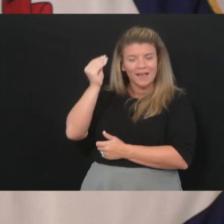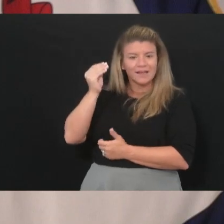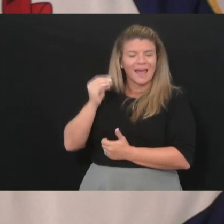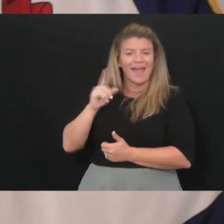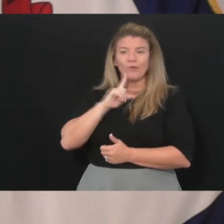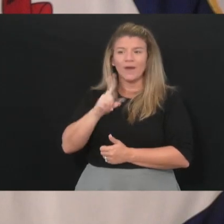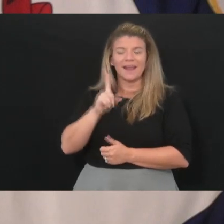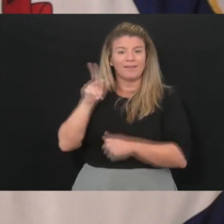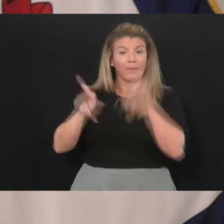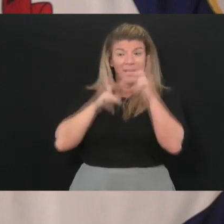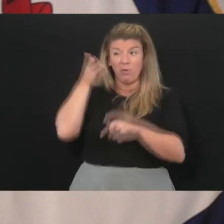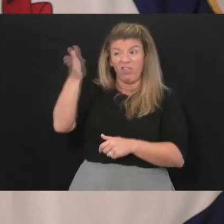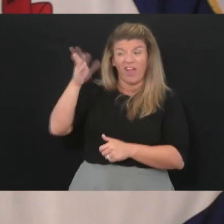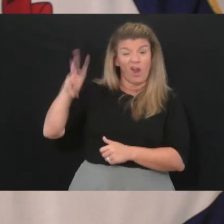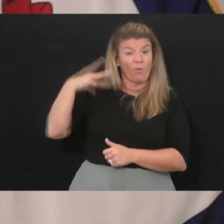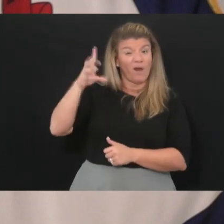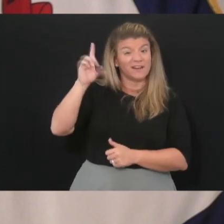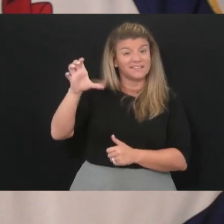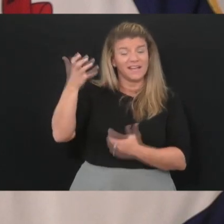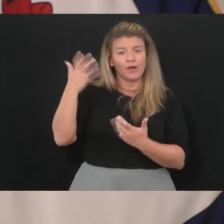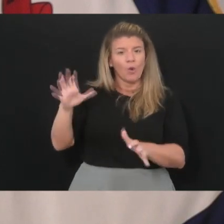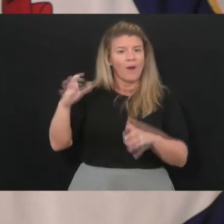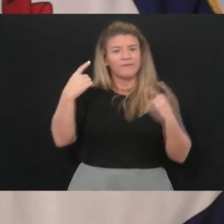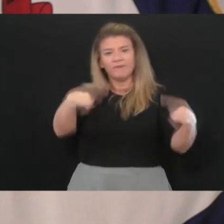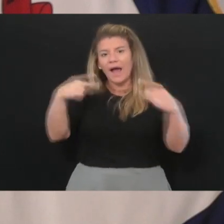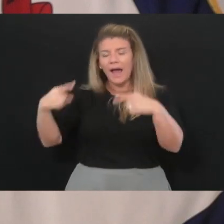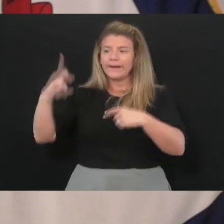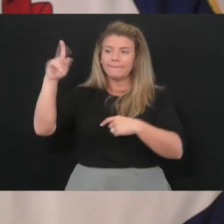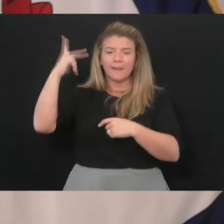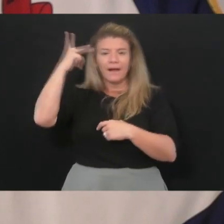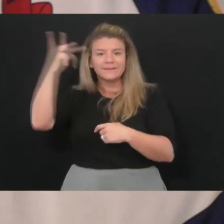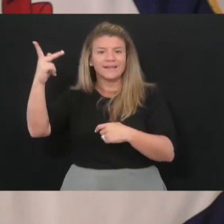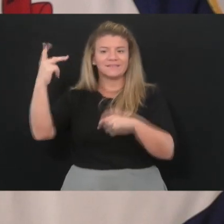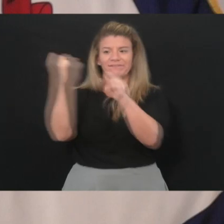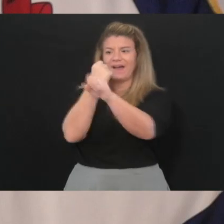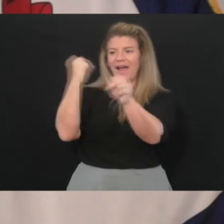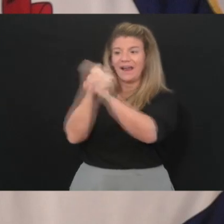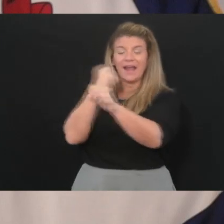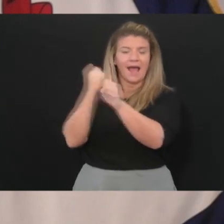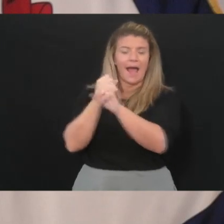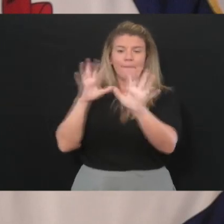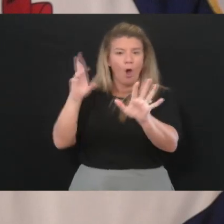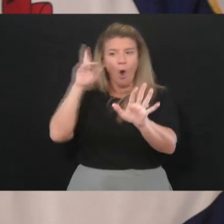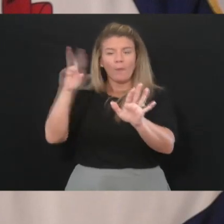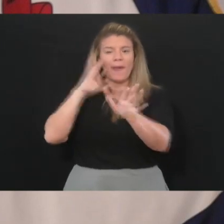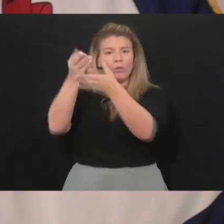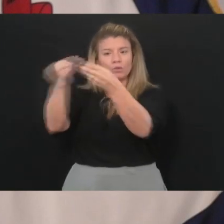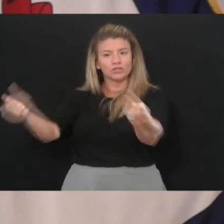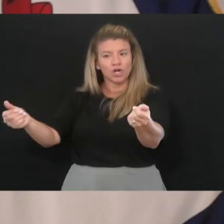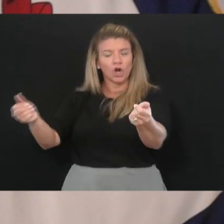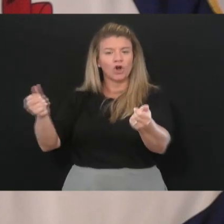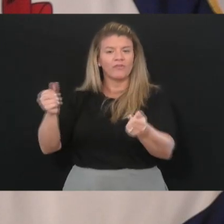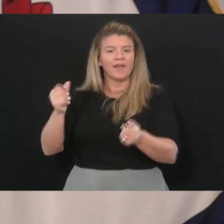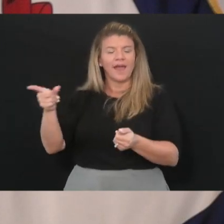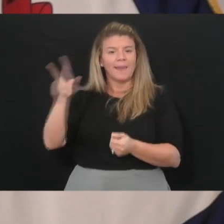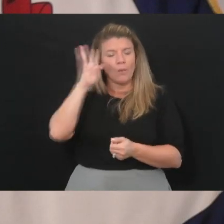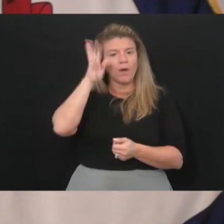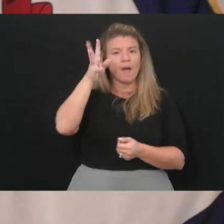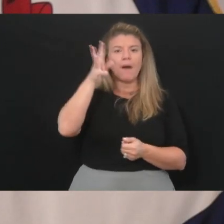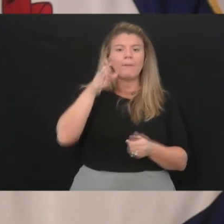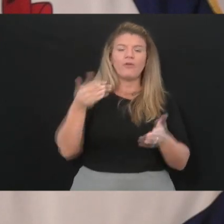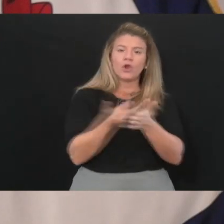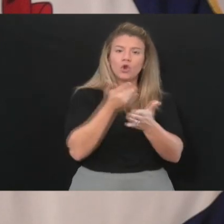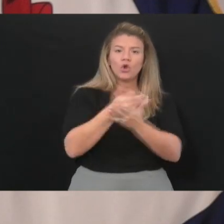political babies and everything, and they'll come up with the fourth stimulus plan, or the fifth. I don't know if it's the fourth or the